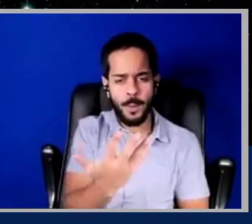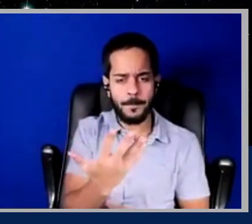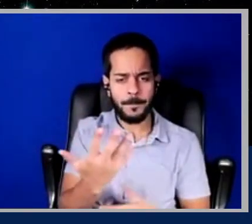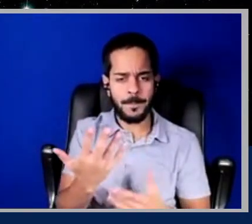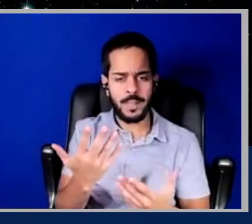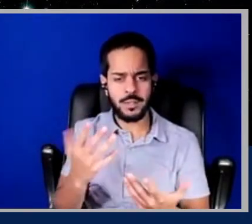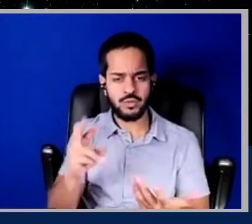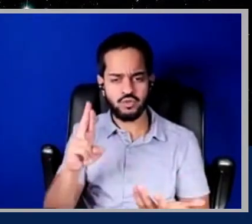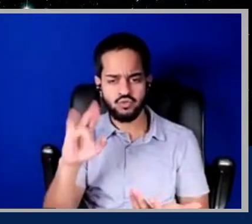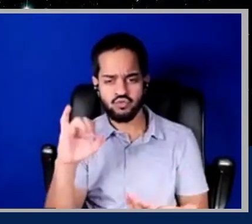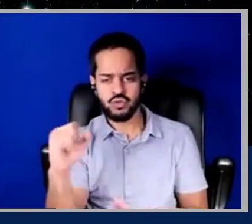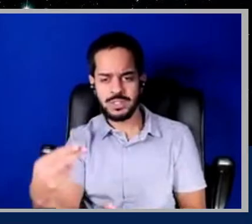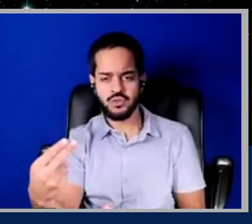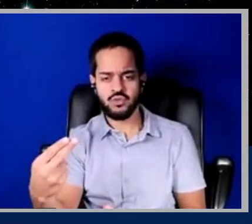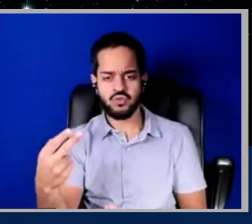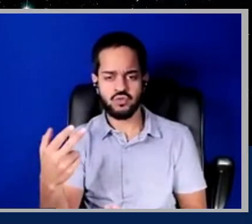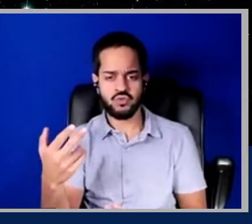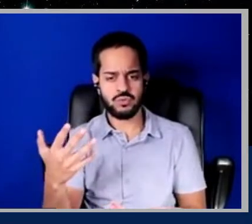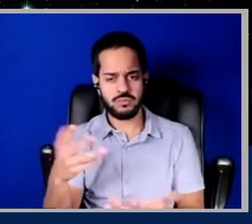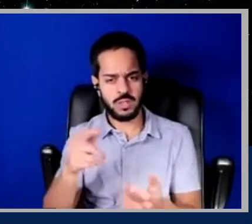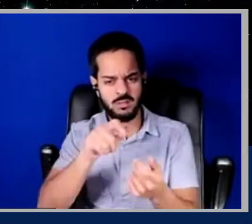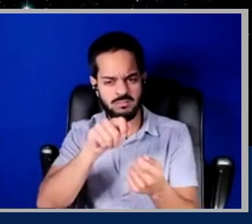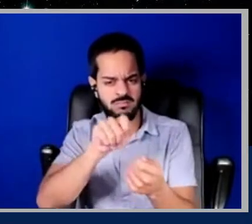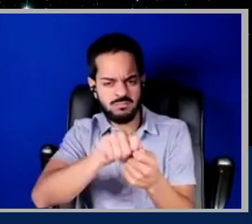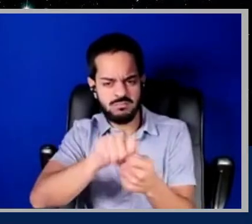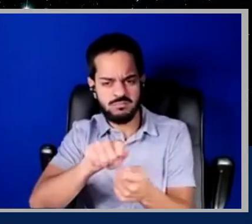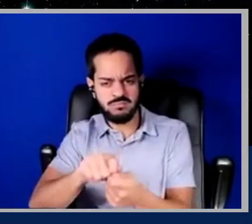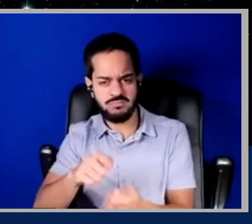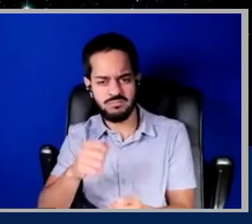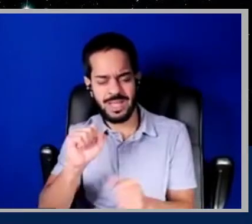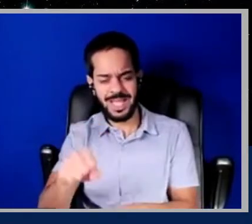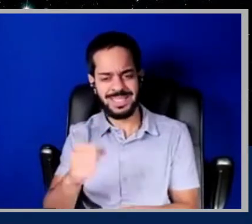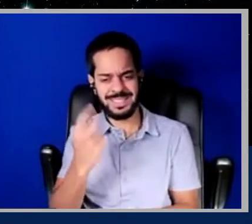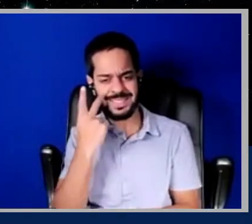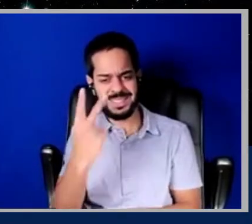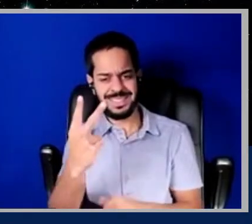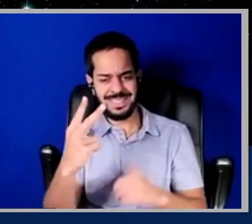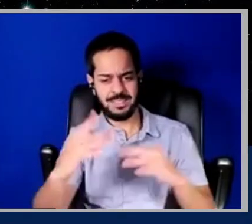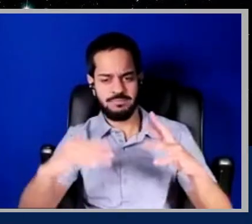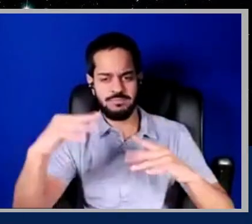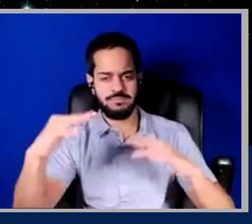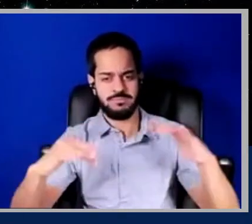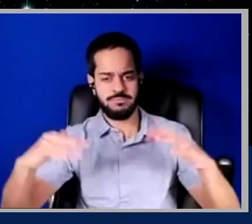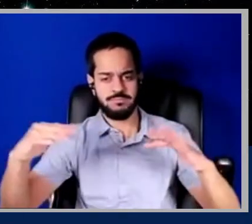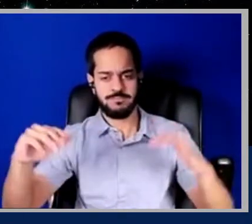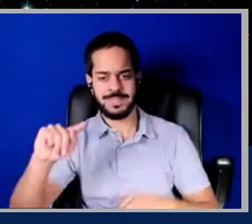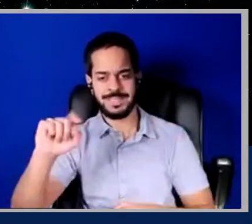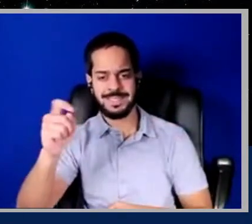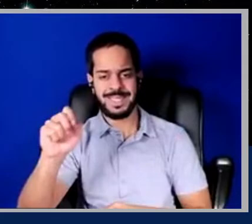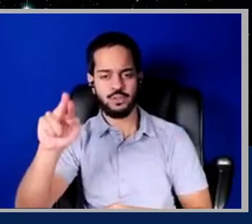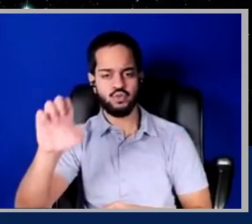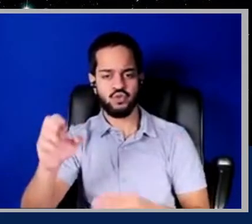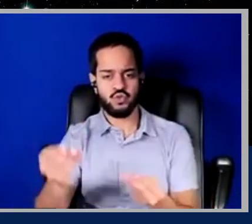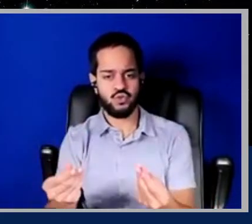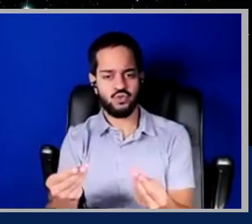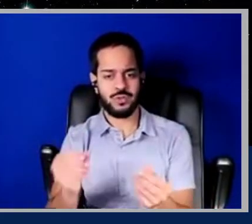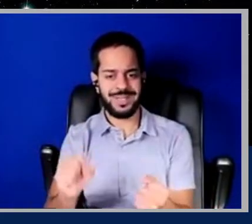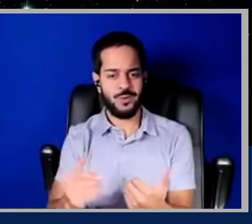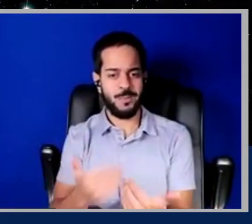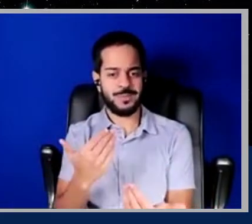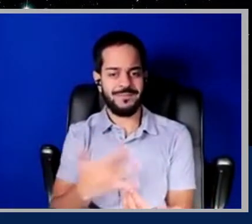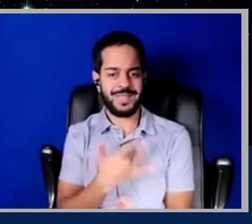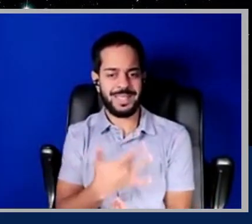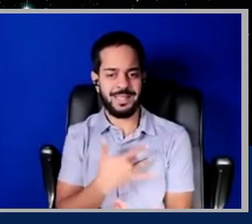and rich. And I don't know, there was just such texture to the sound. So yeah, that was a